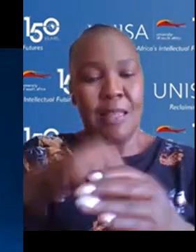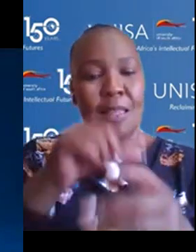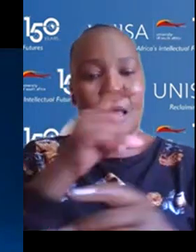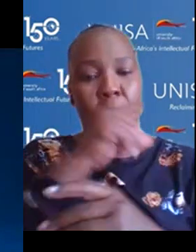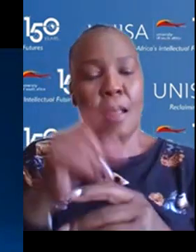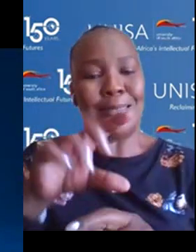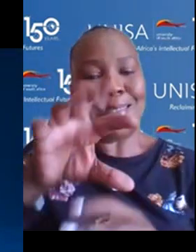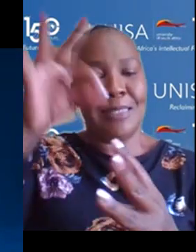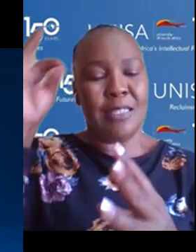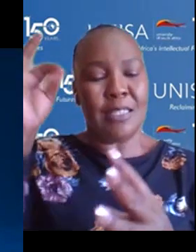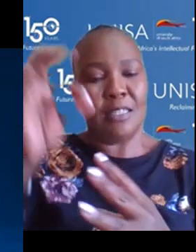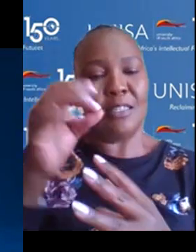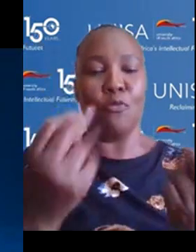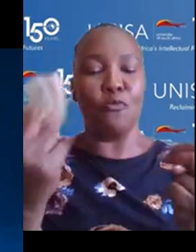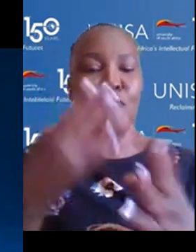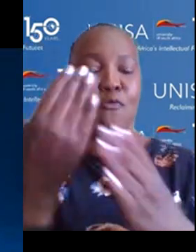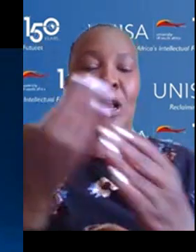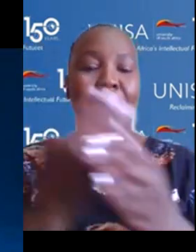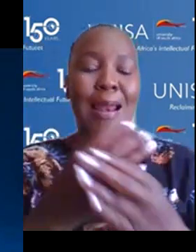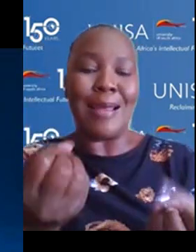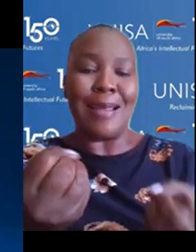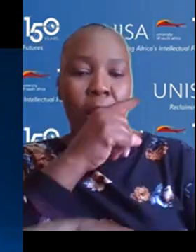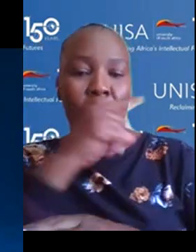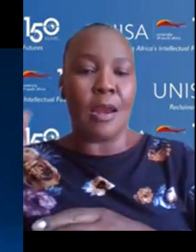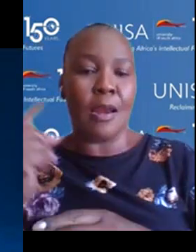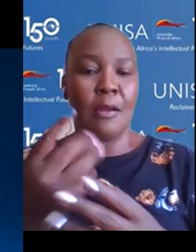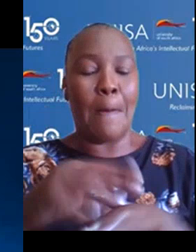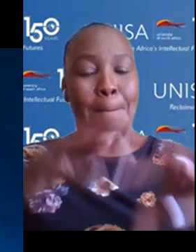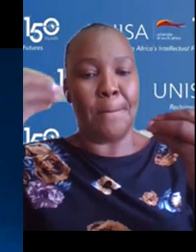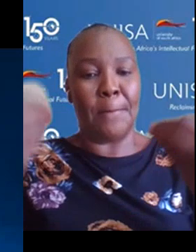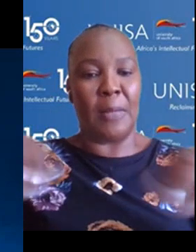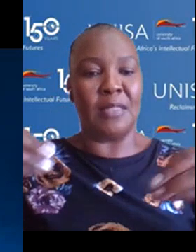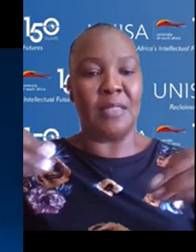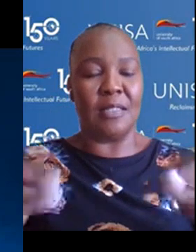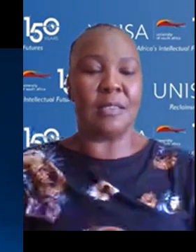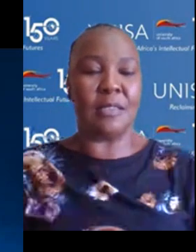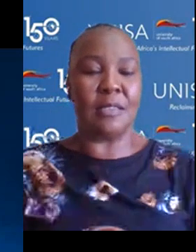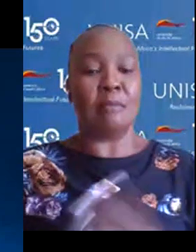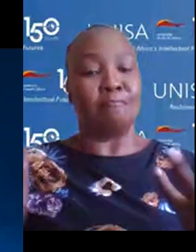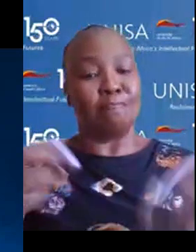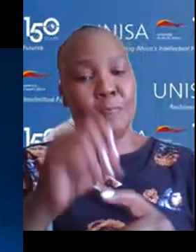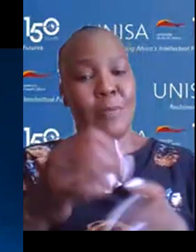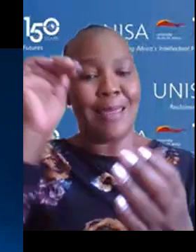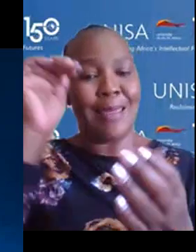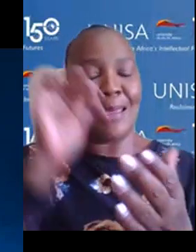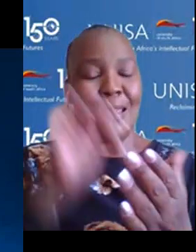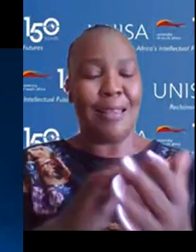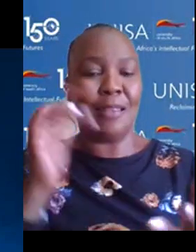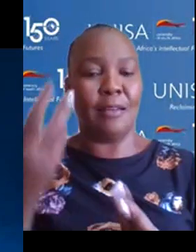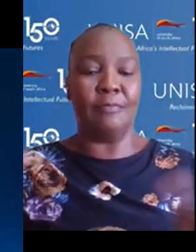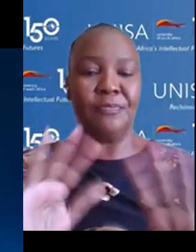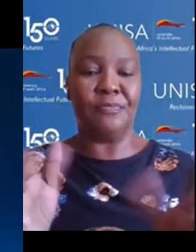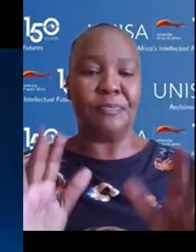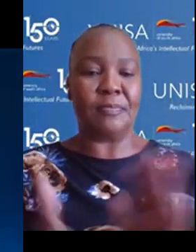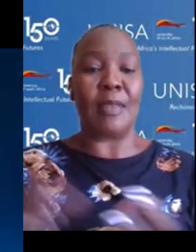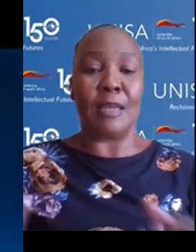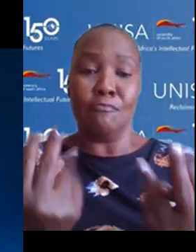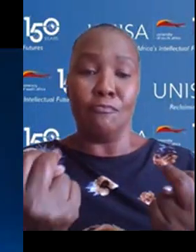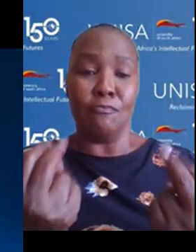of New Folder, and then rename the folder Business. And click Enter. There's my new